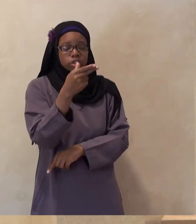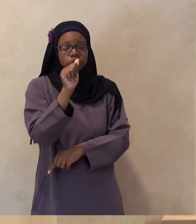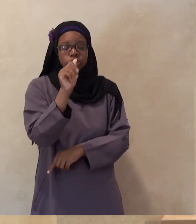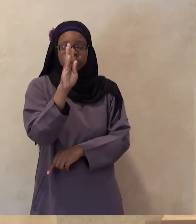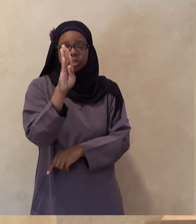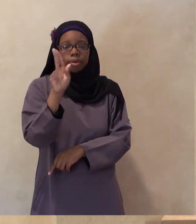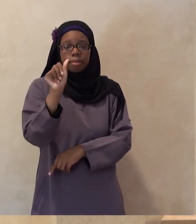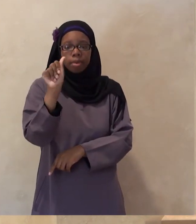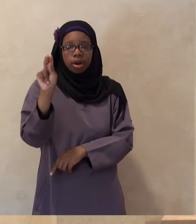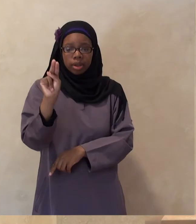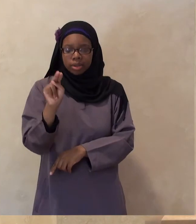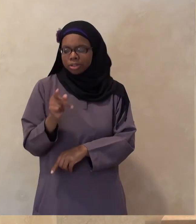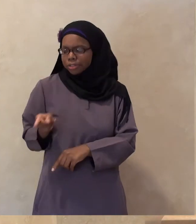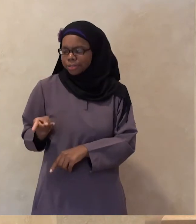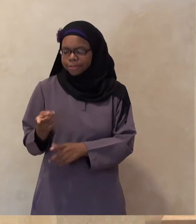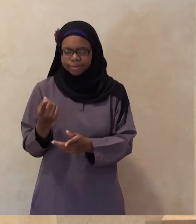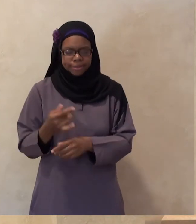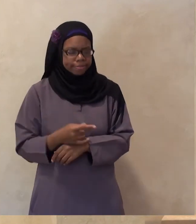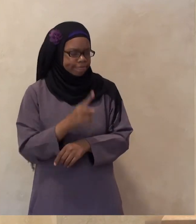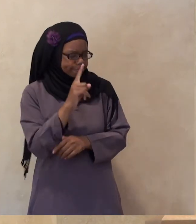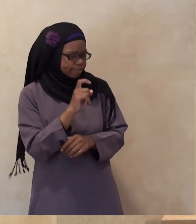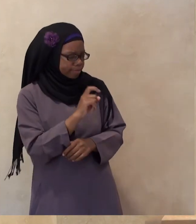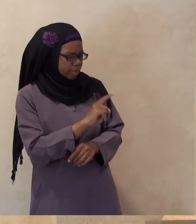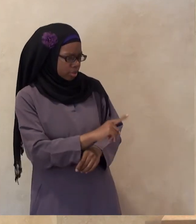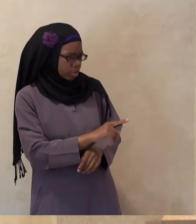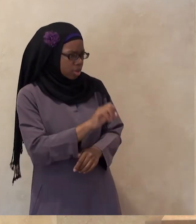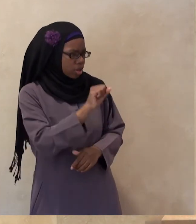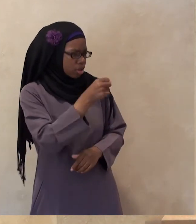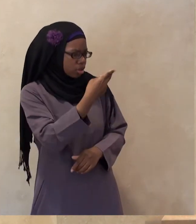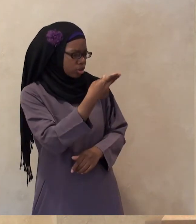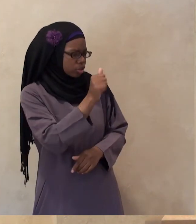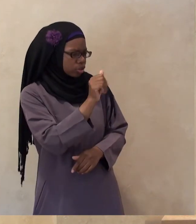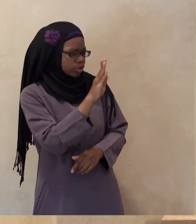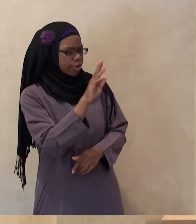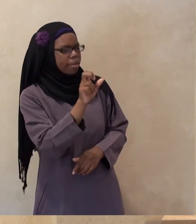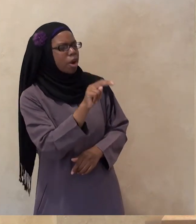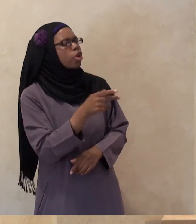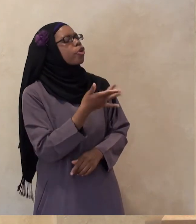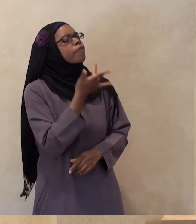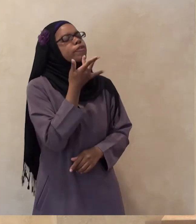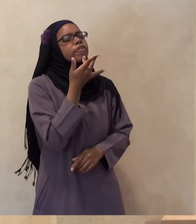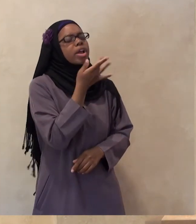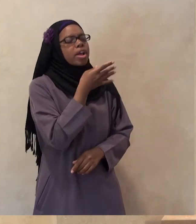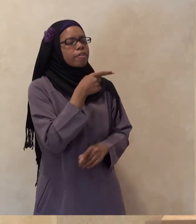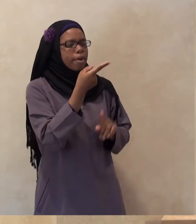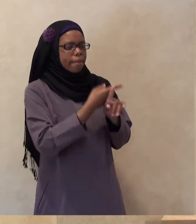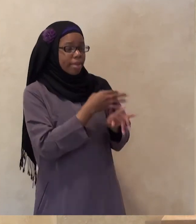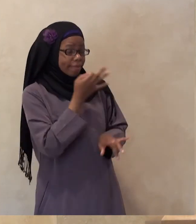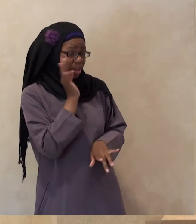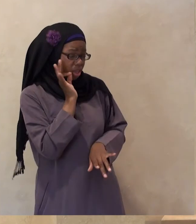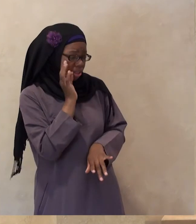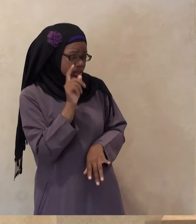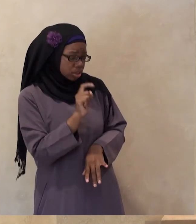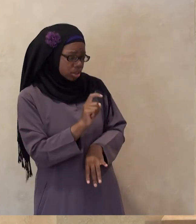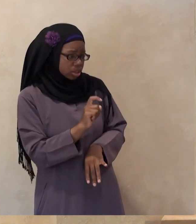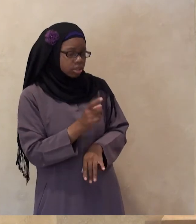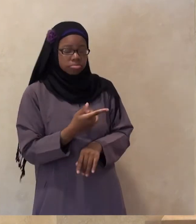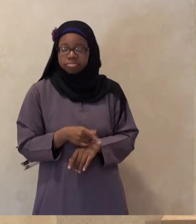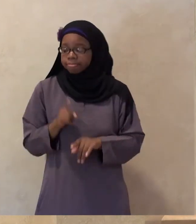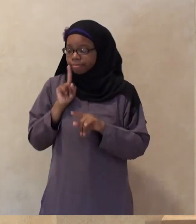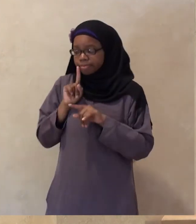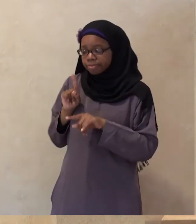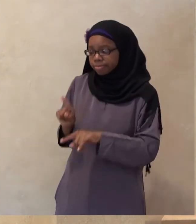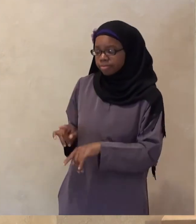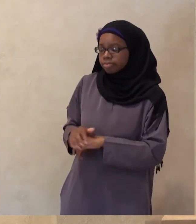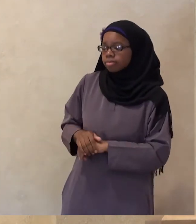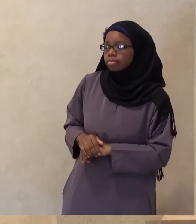I asked Ya Rasulullah, is Sha'ban your most favorite month to fast? Rasulullah sallallahu alayhi wasallam replied,